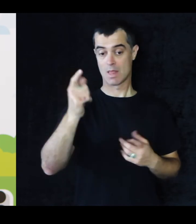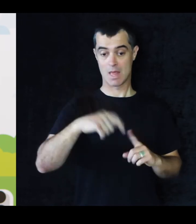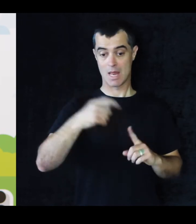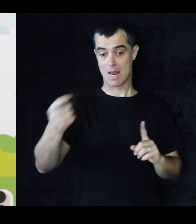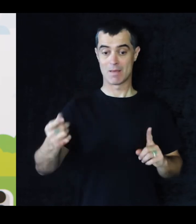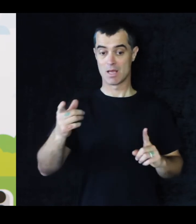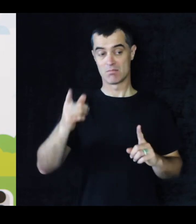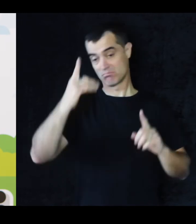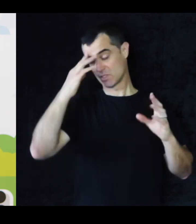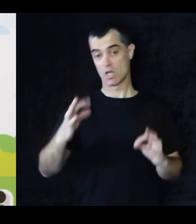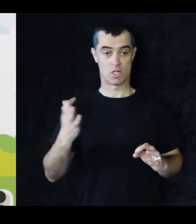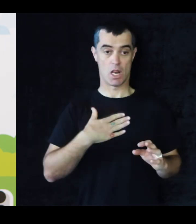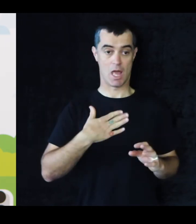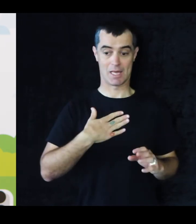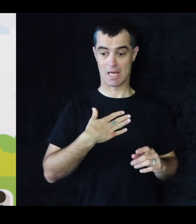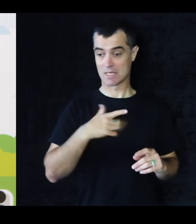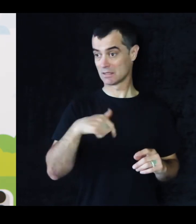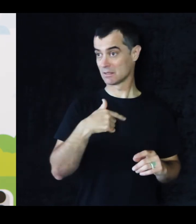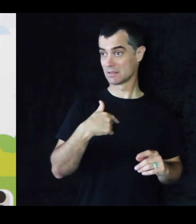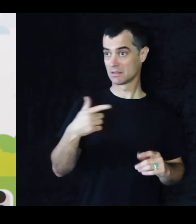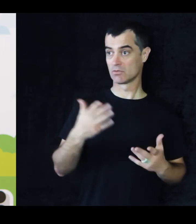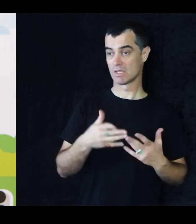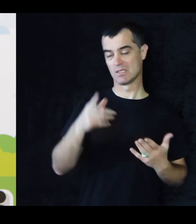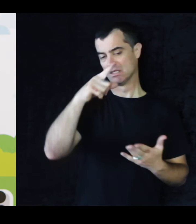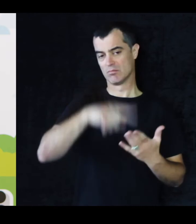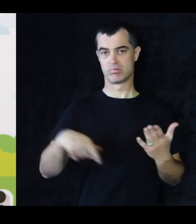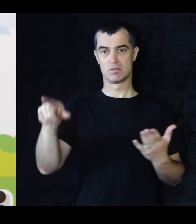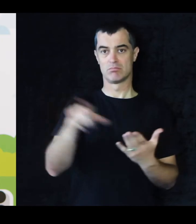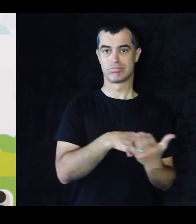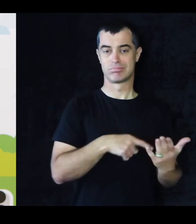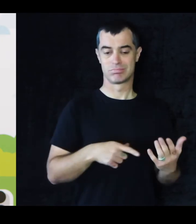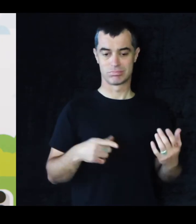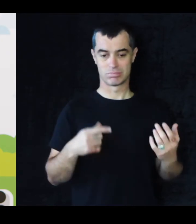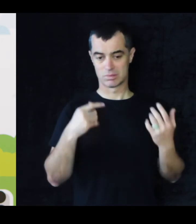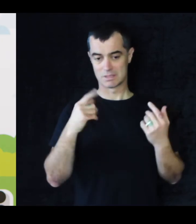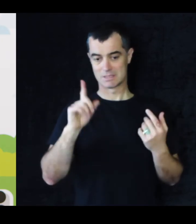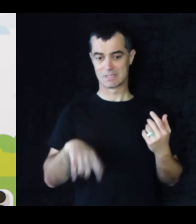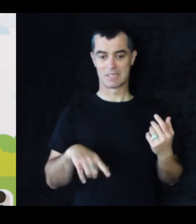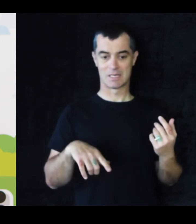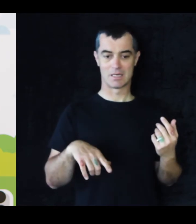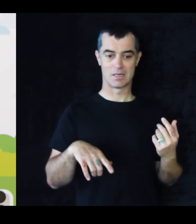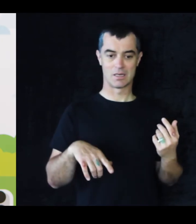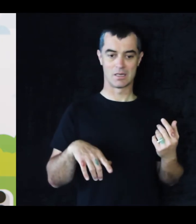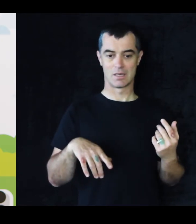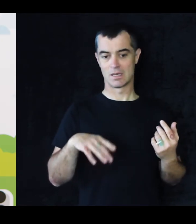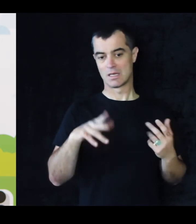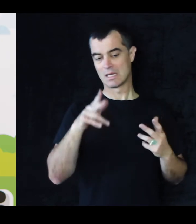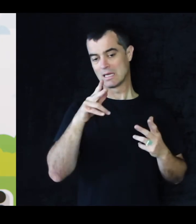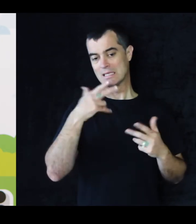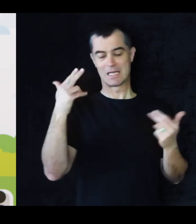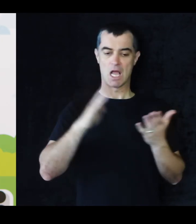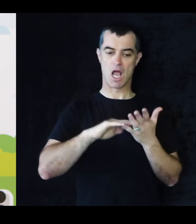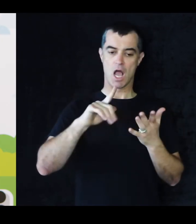this neighbour decided that she didn't like us and was actually quite discriminatory and started